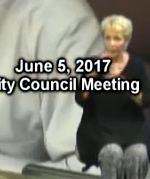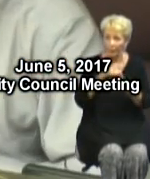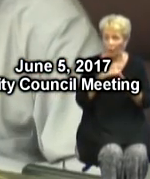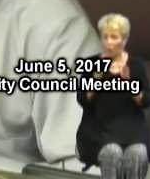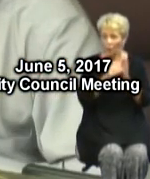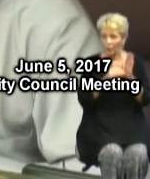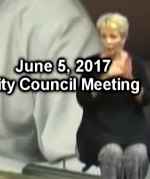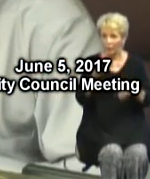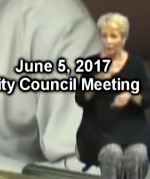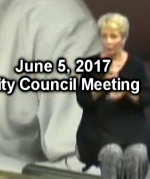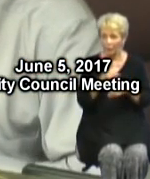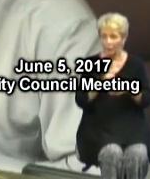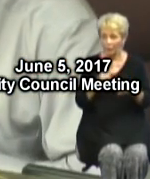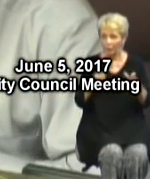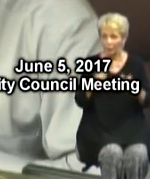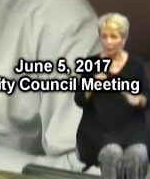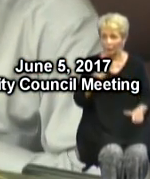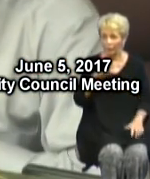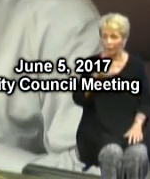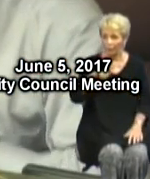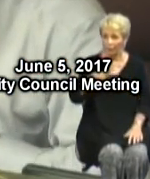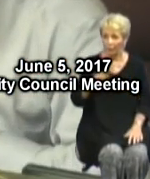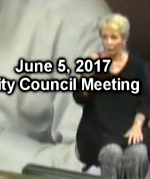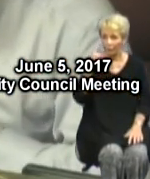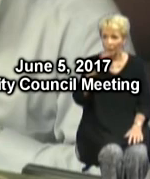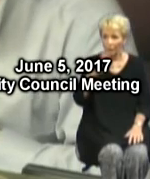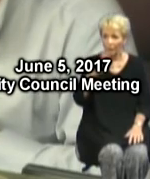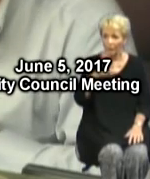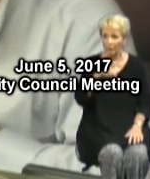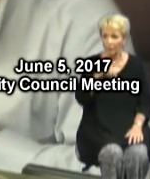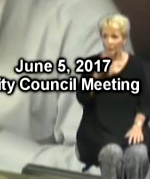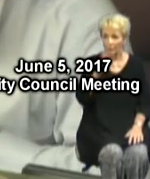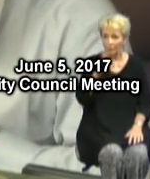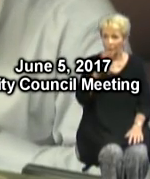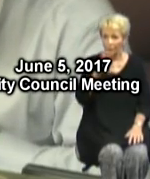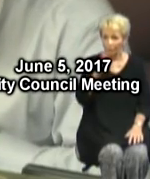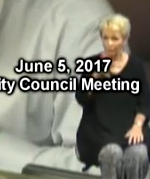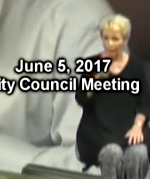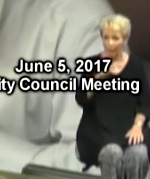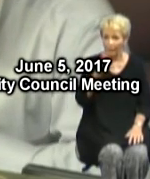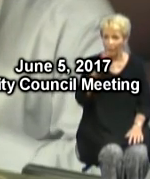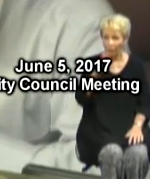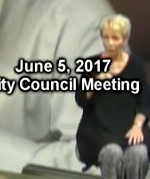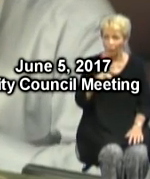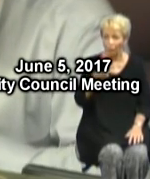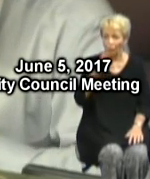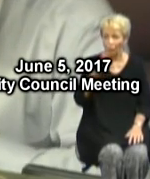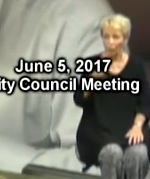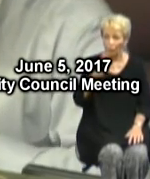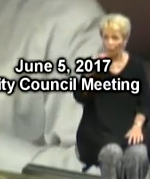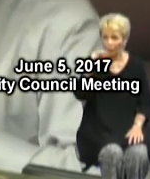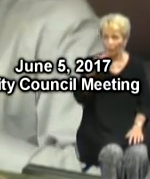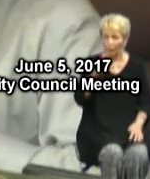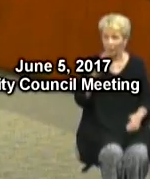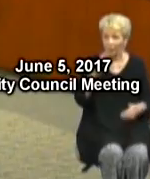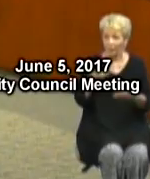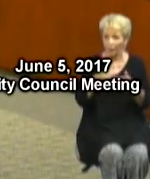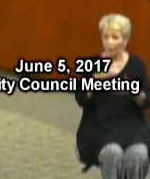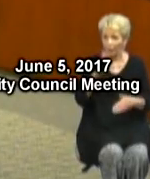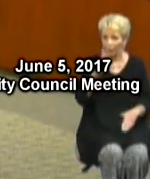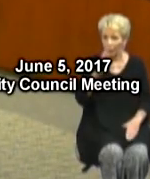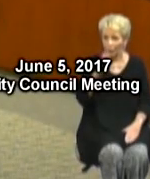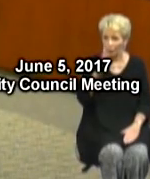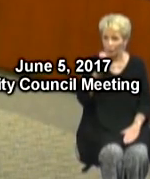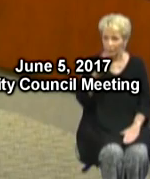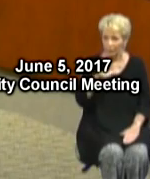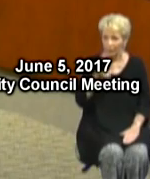ordinance establishing a speed limit of 25 miles an hour for the portion of Vine Arden Road north of the Kirksey Bypass. Louis, would